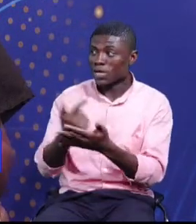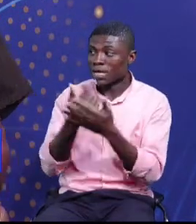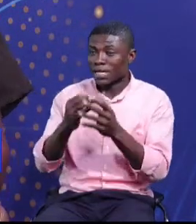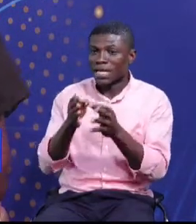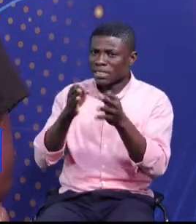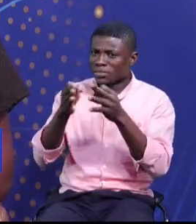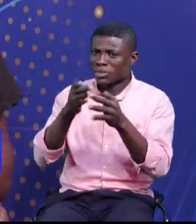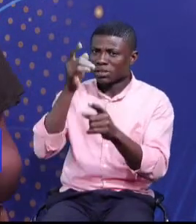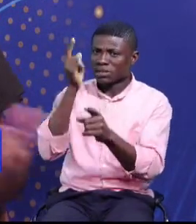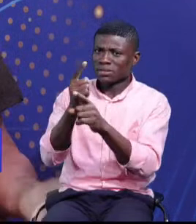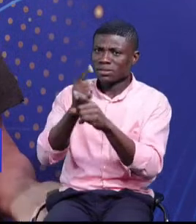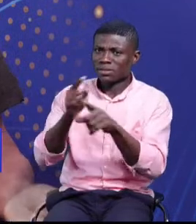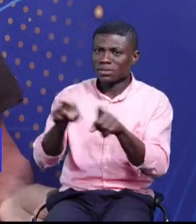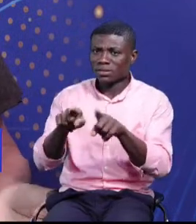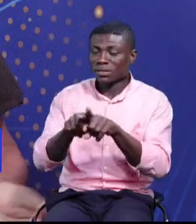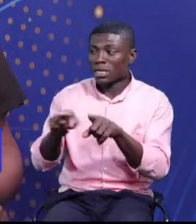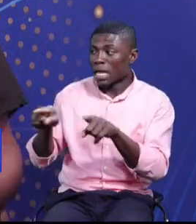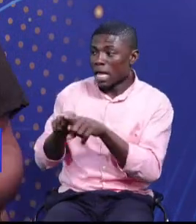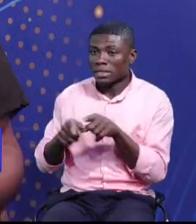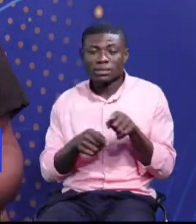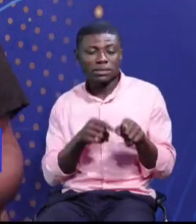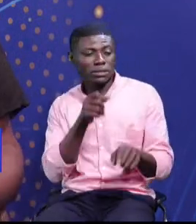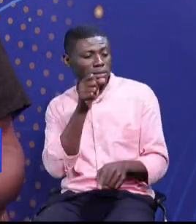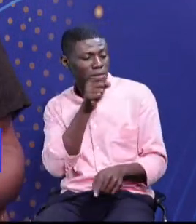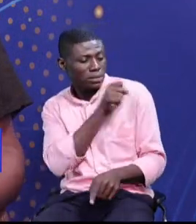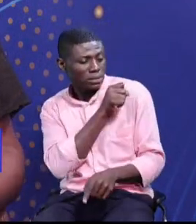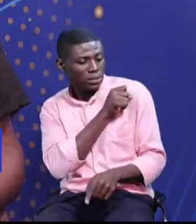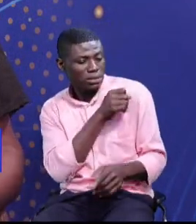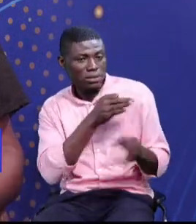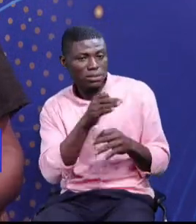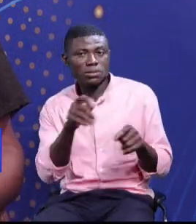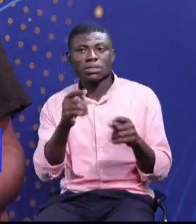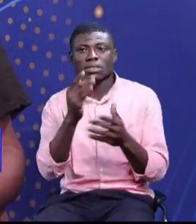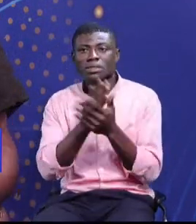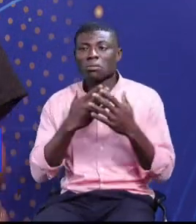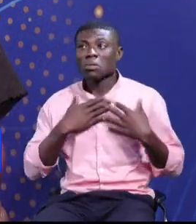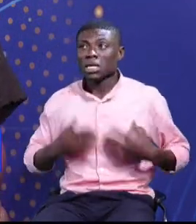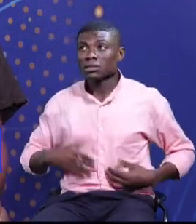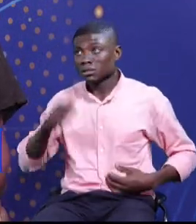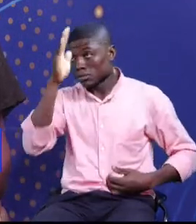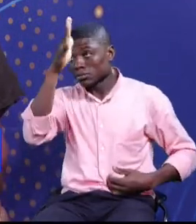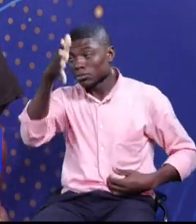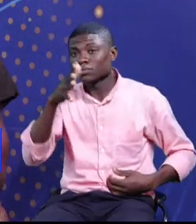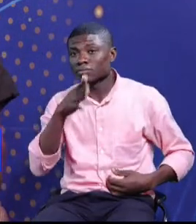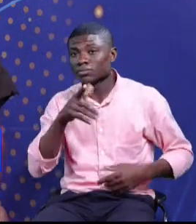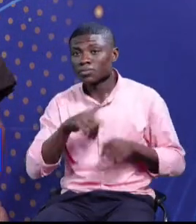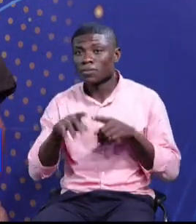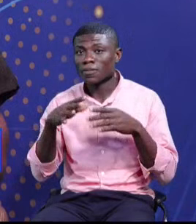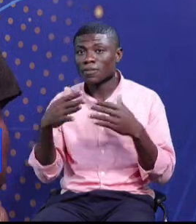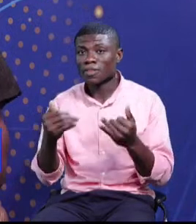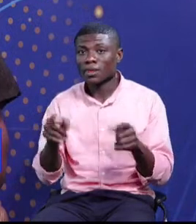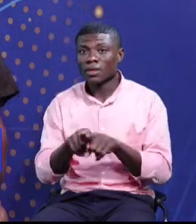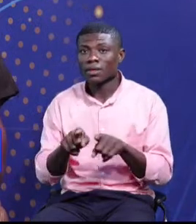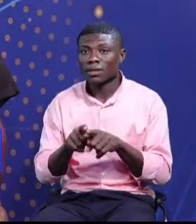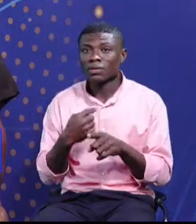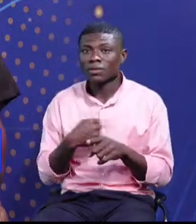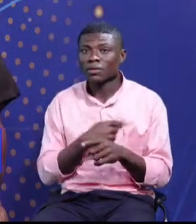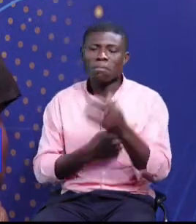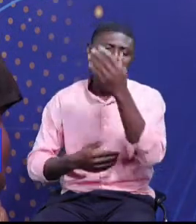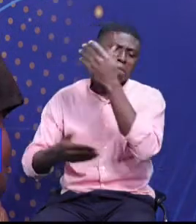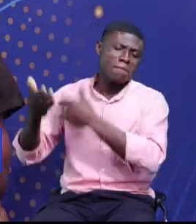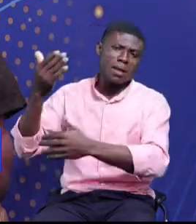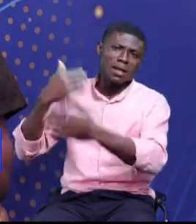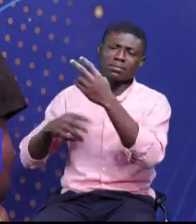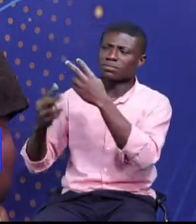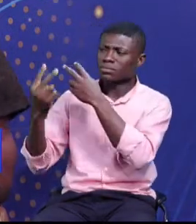to speak. Because as you mentioned, like somebody's grandfather or great, like, but now it's even going as far back as